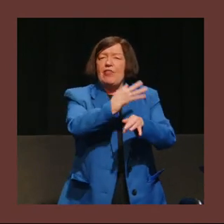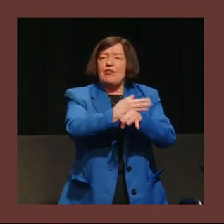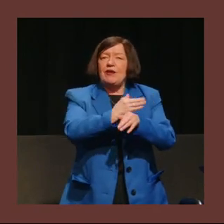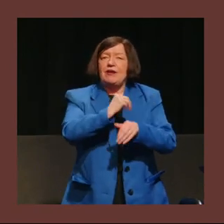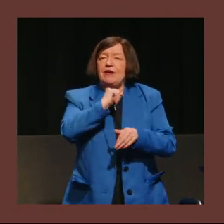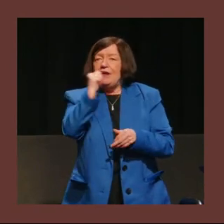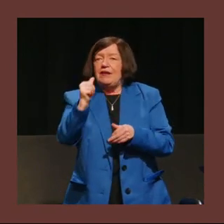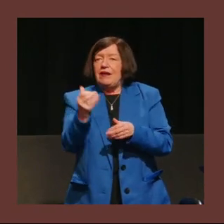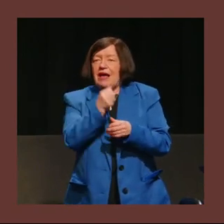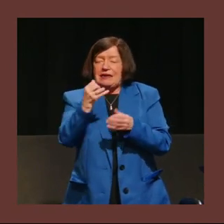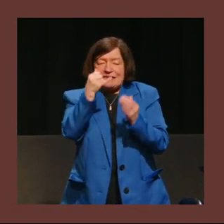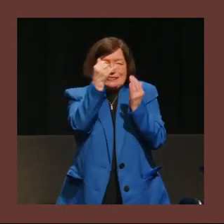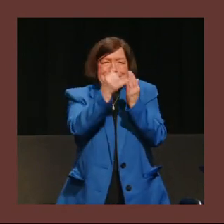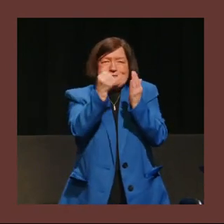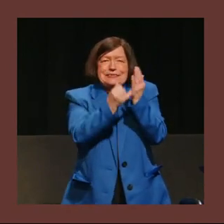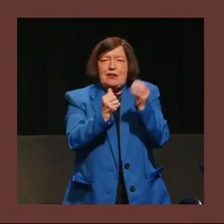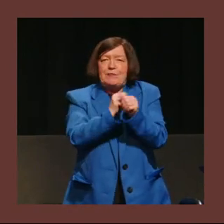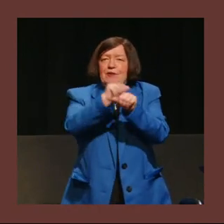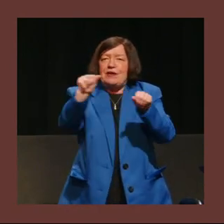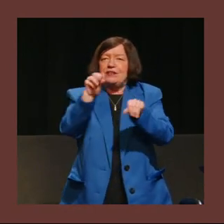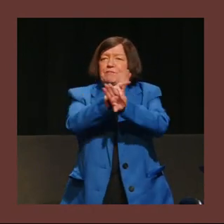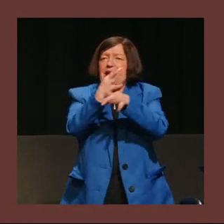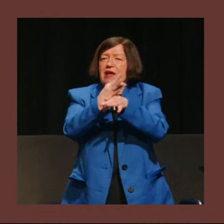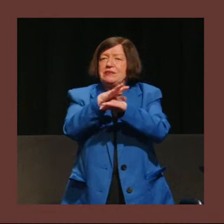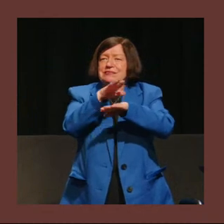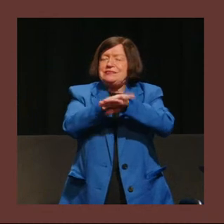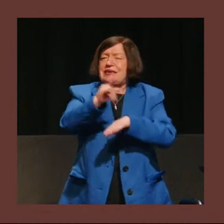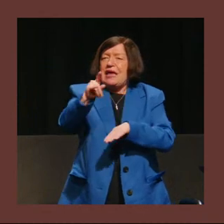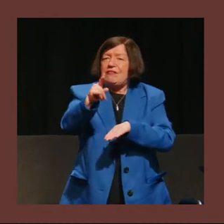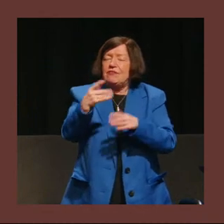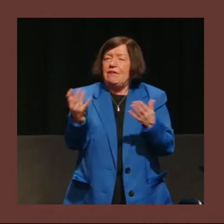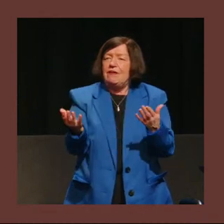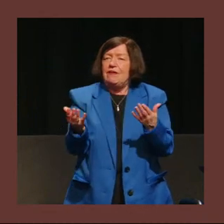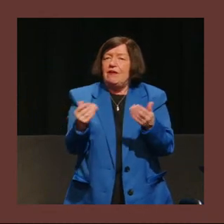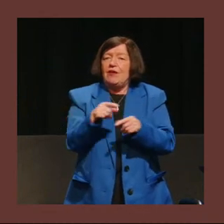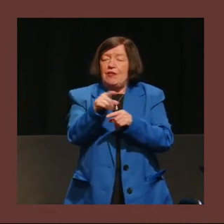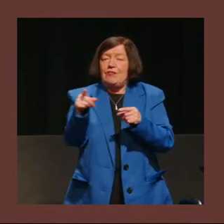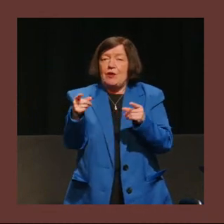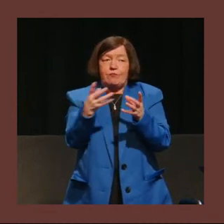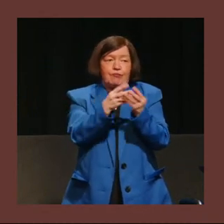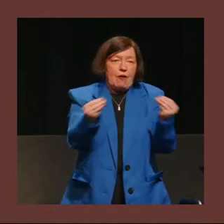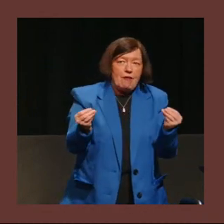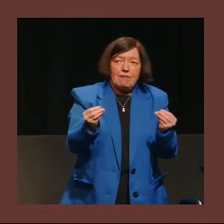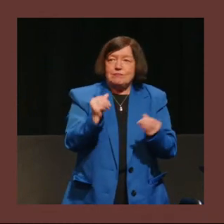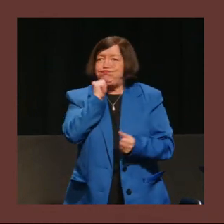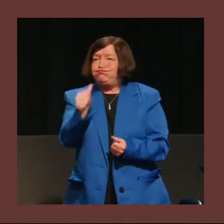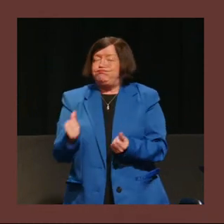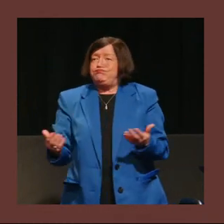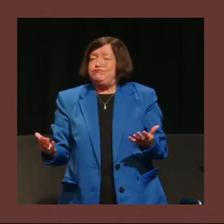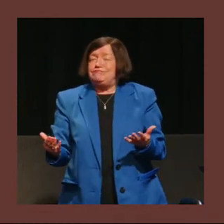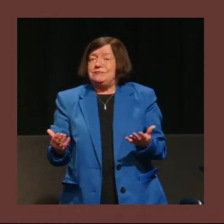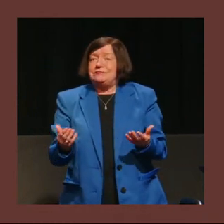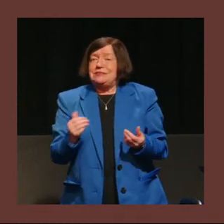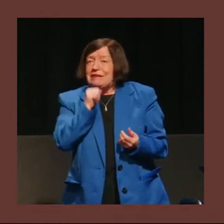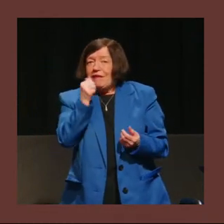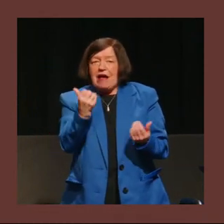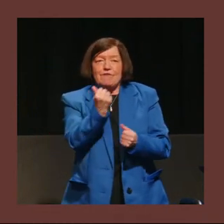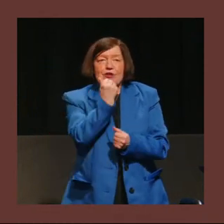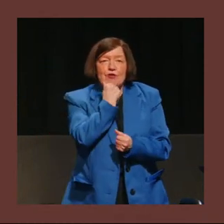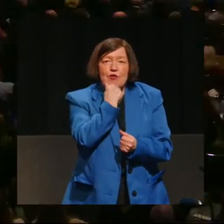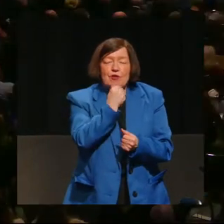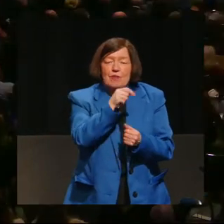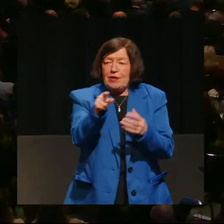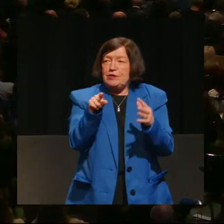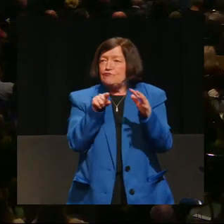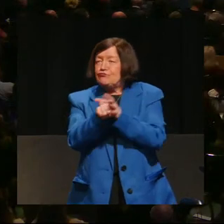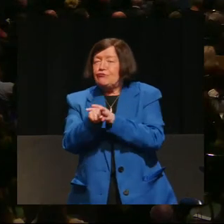not get any details about his parents' death, whether they were gone or not. They didn't get a number and slipped through